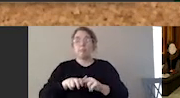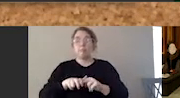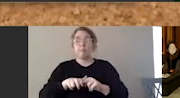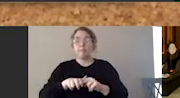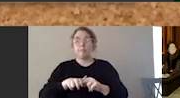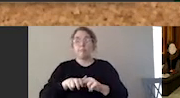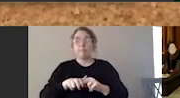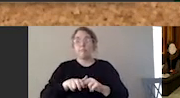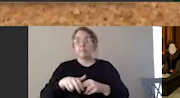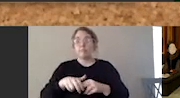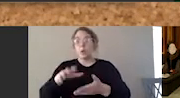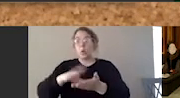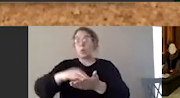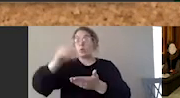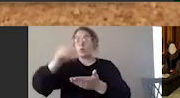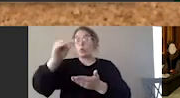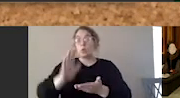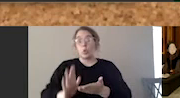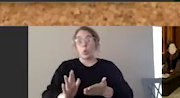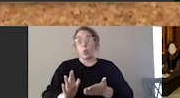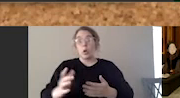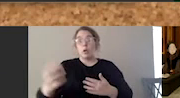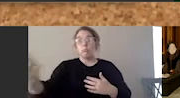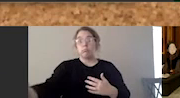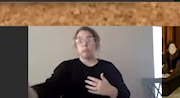student